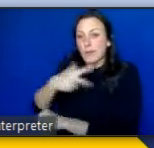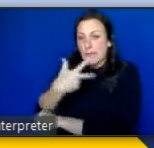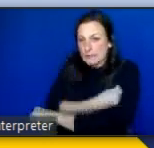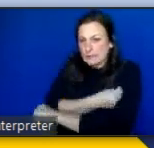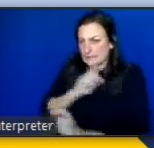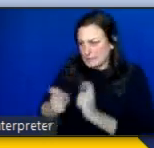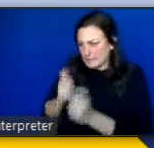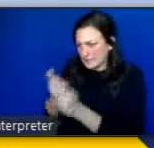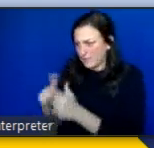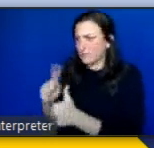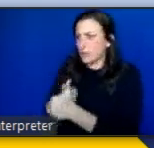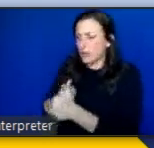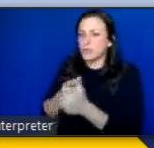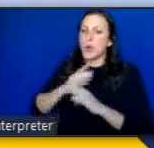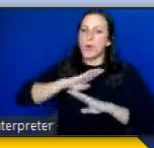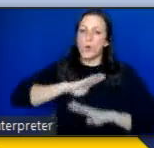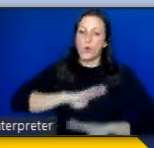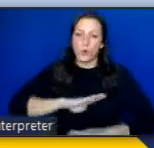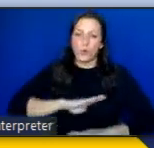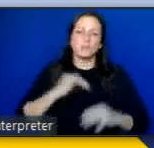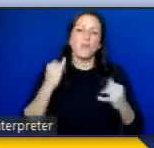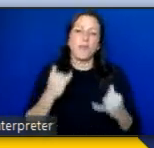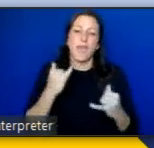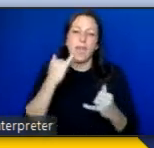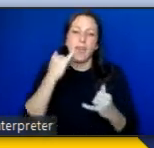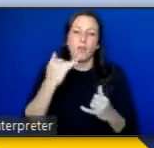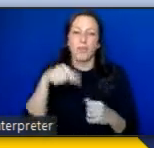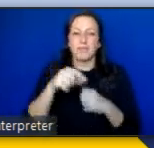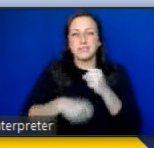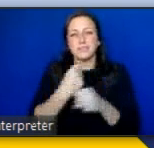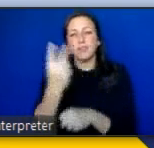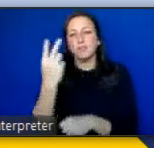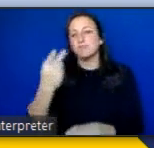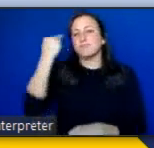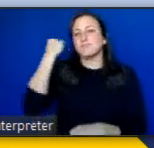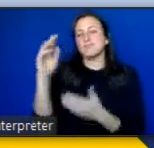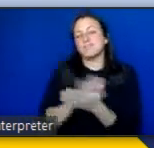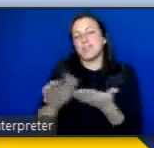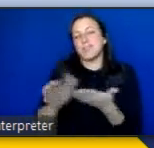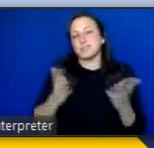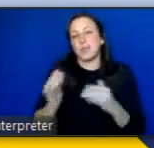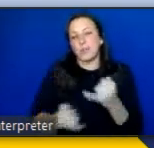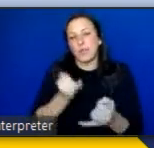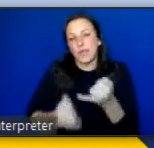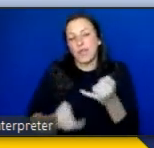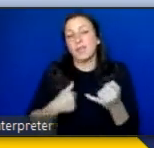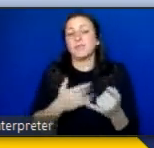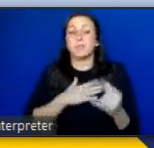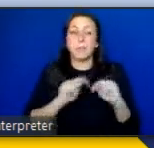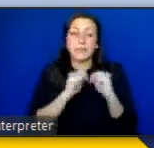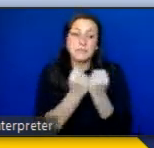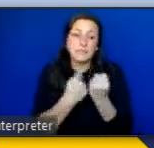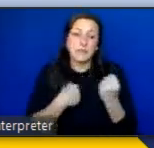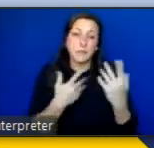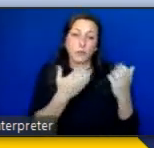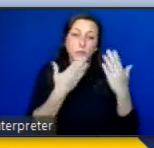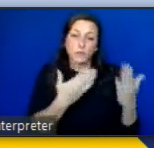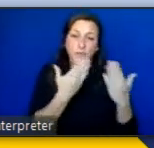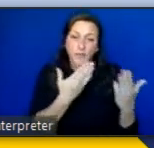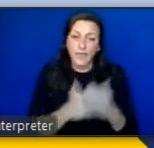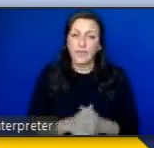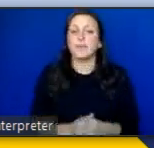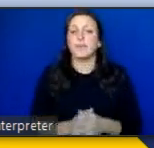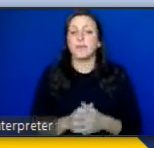is just such a nice way to end. I want to thank my team, our